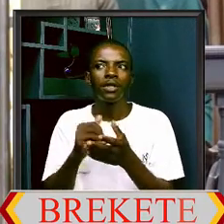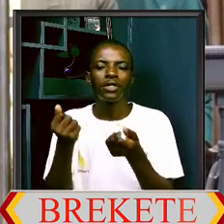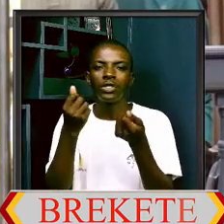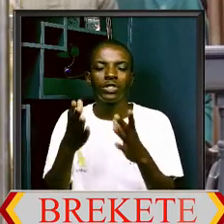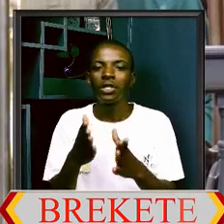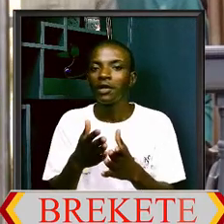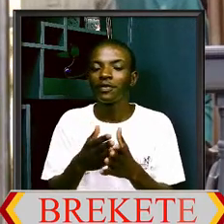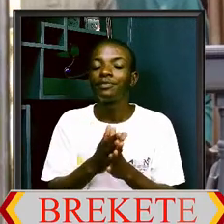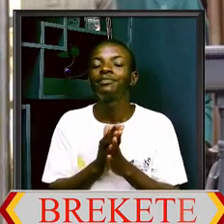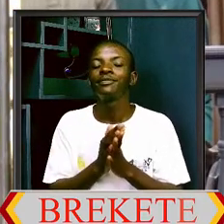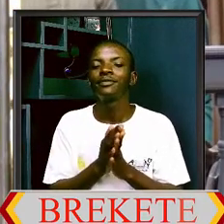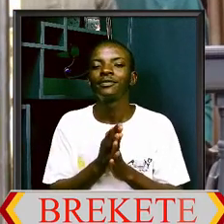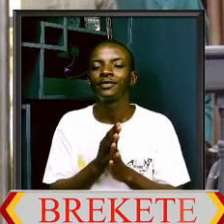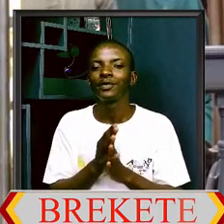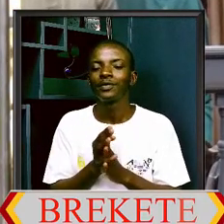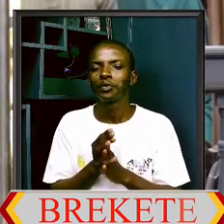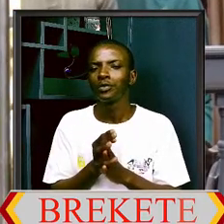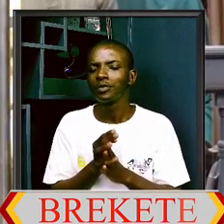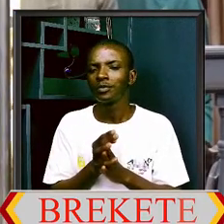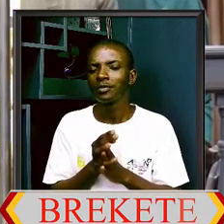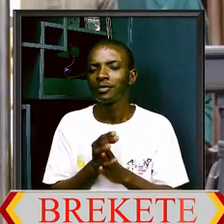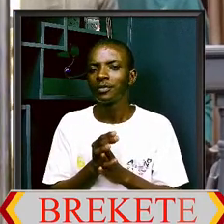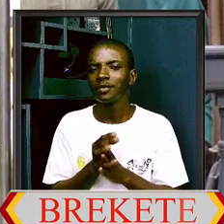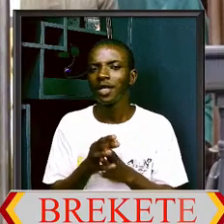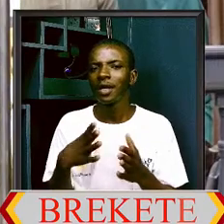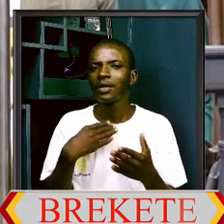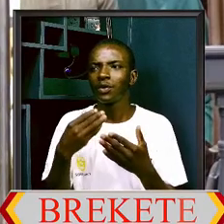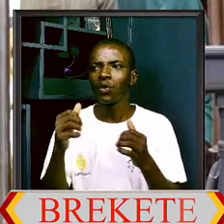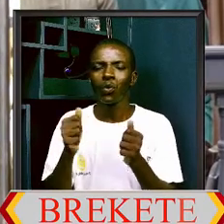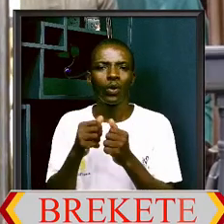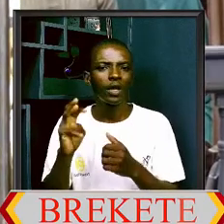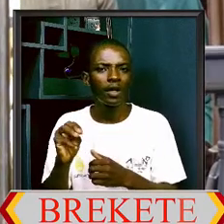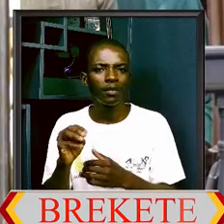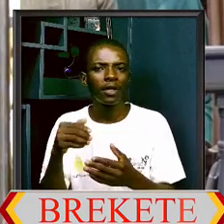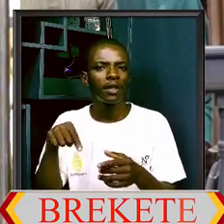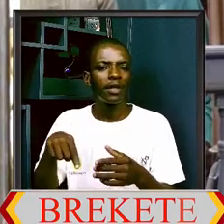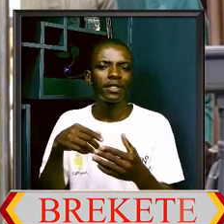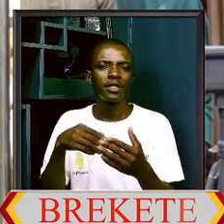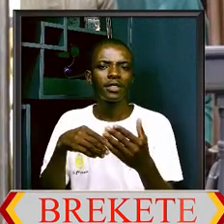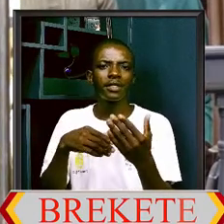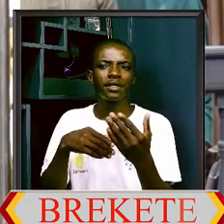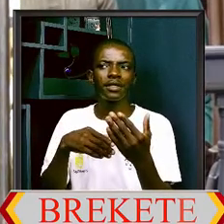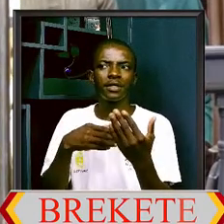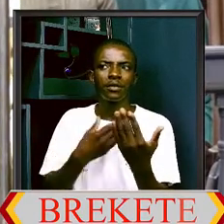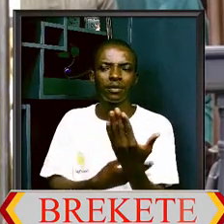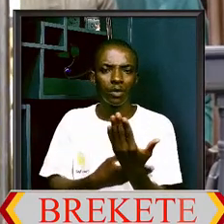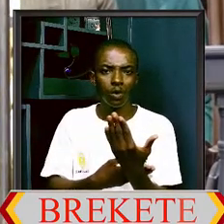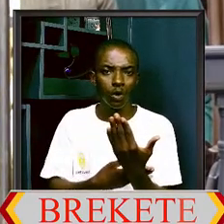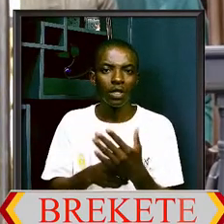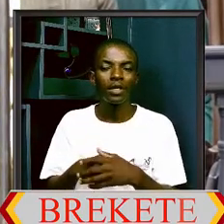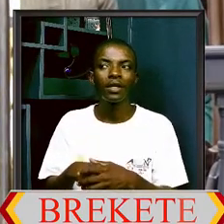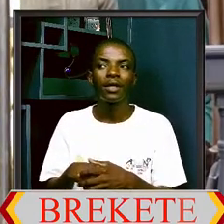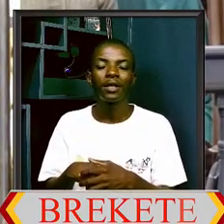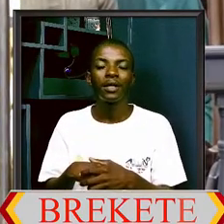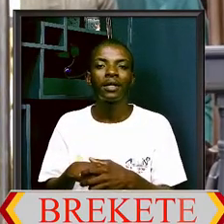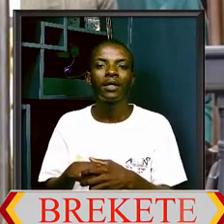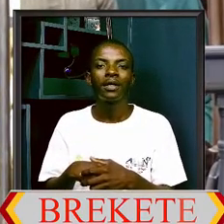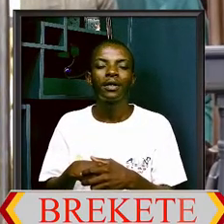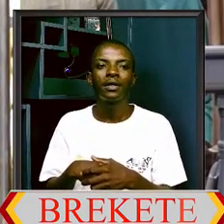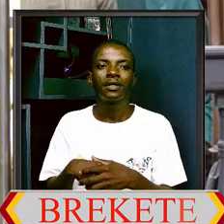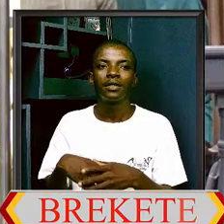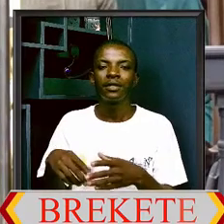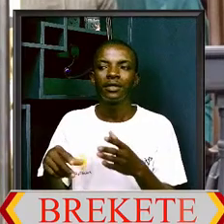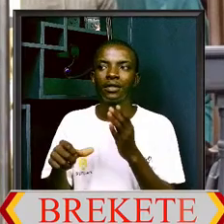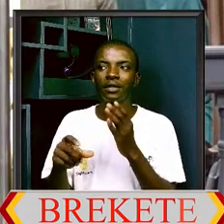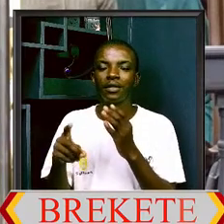driver Transformer yes sir yes sir and so with time this afternoon sir is the Deputy Vice Chancellor morning the